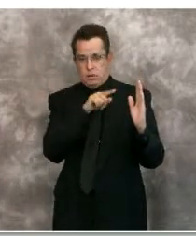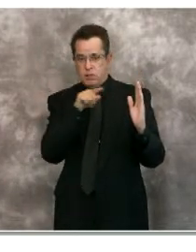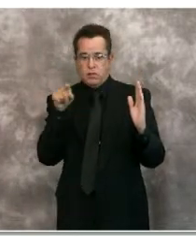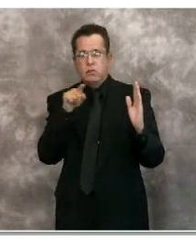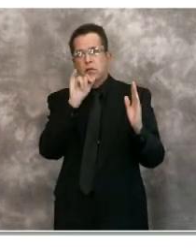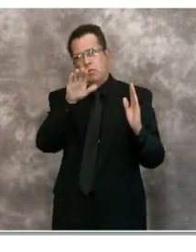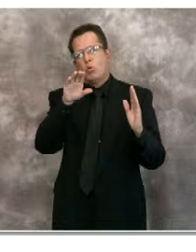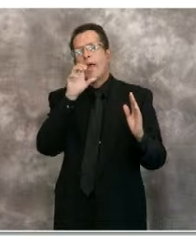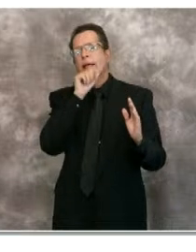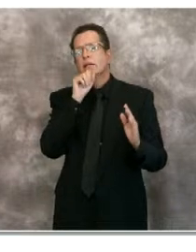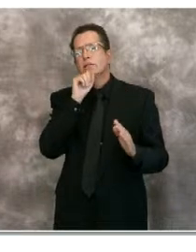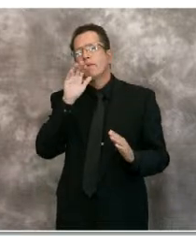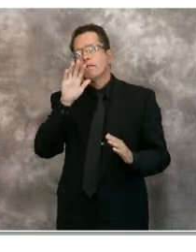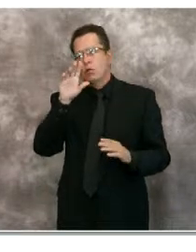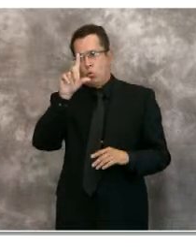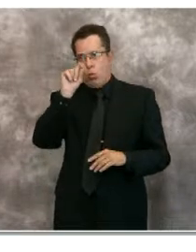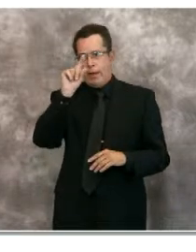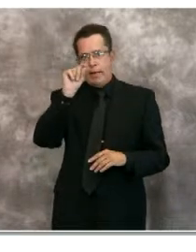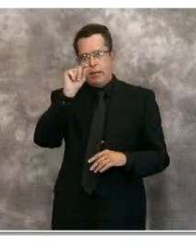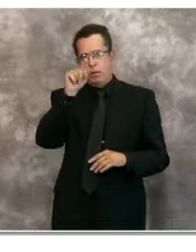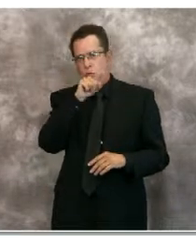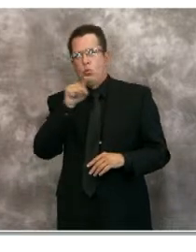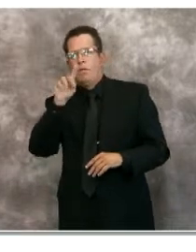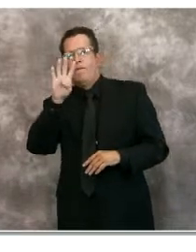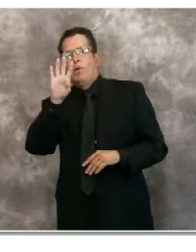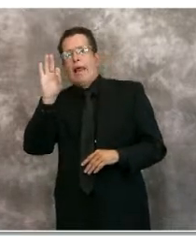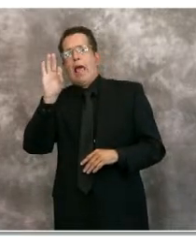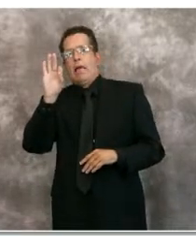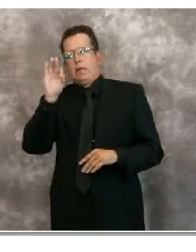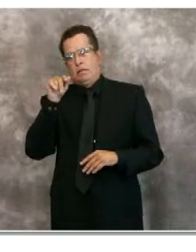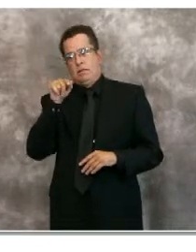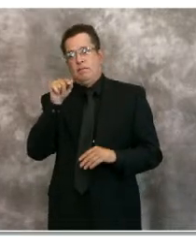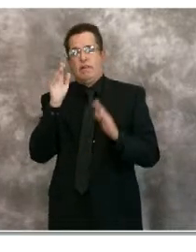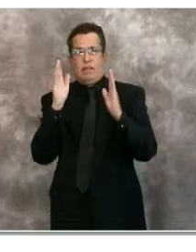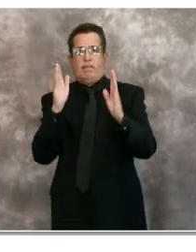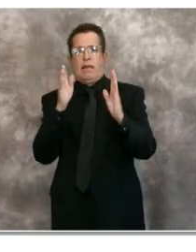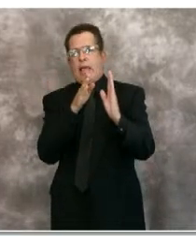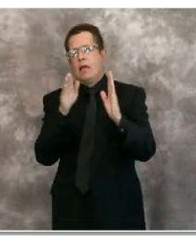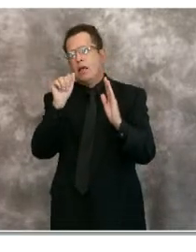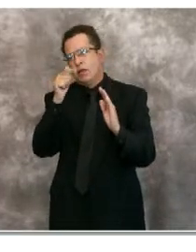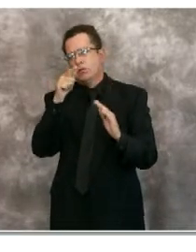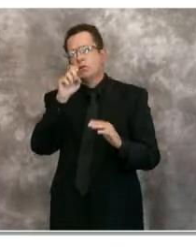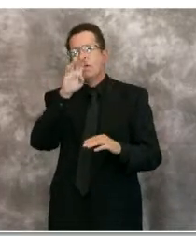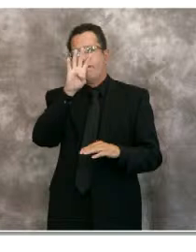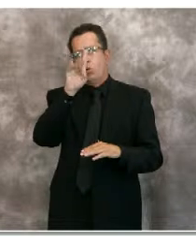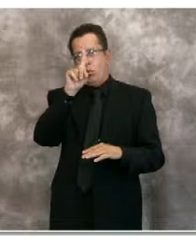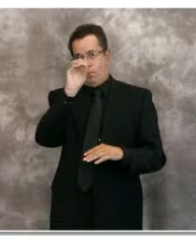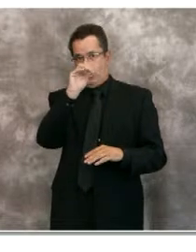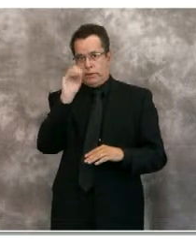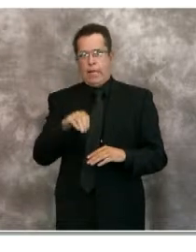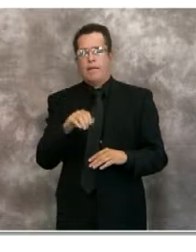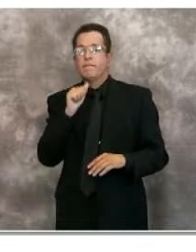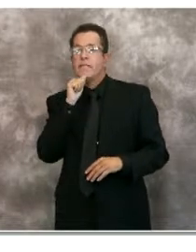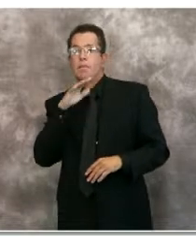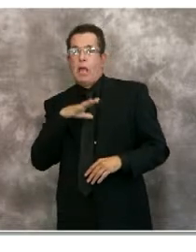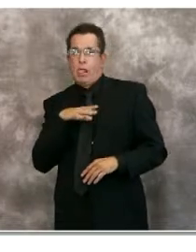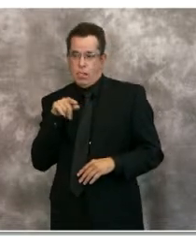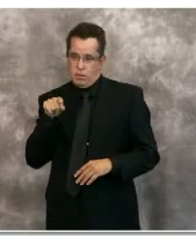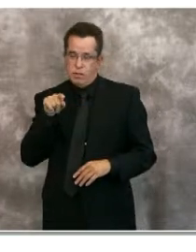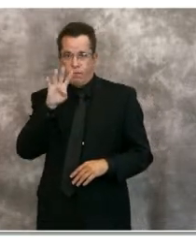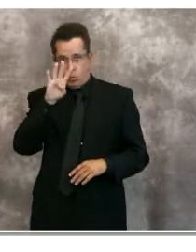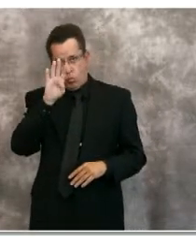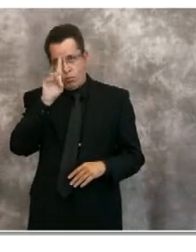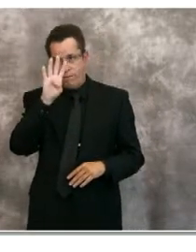the ages of 20 and 49 years of age. 41% of all of the cases are female.